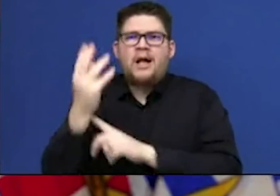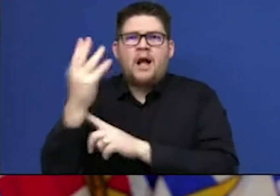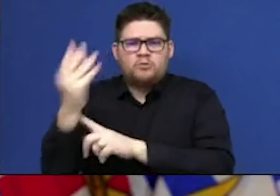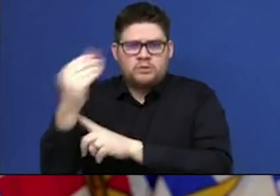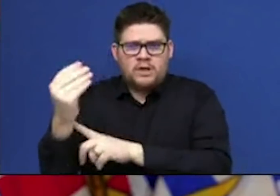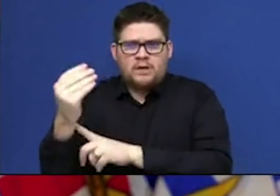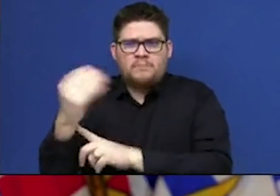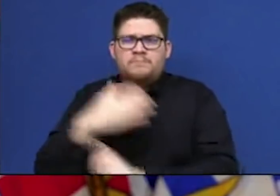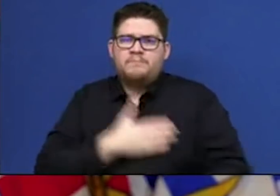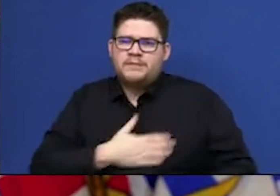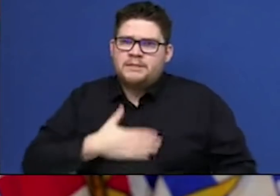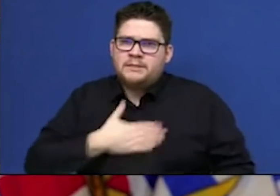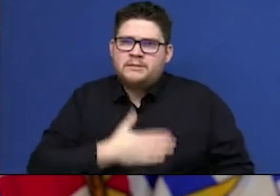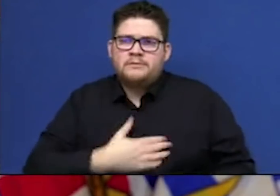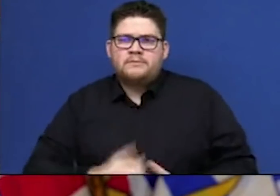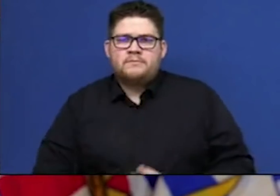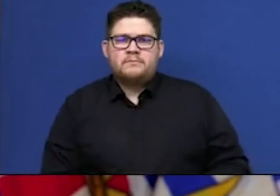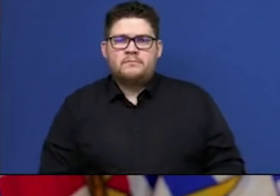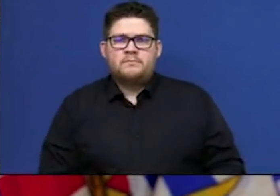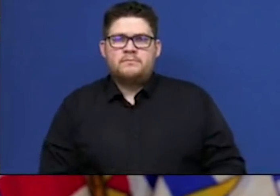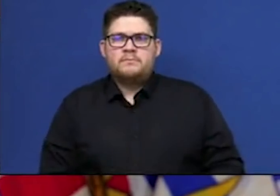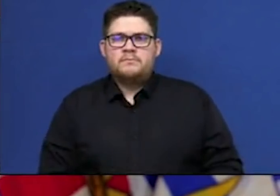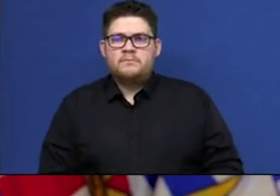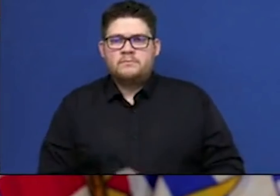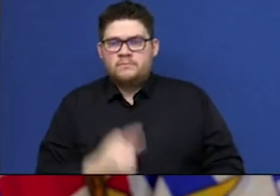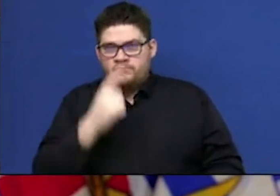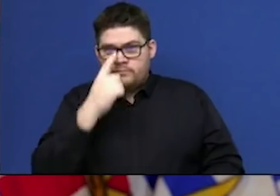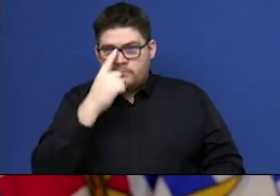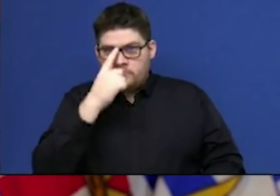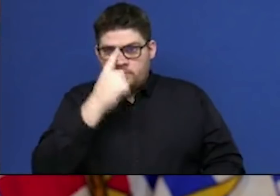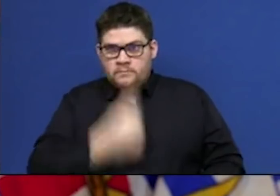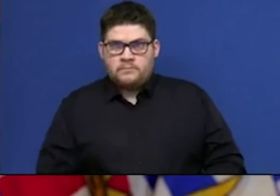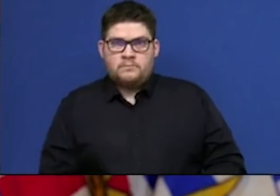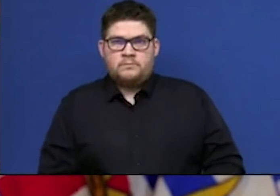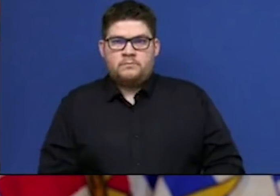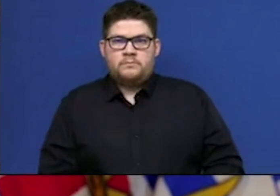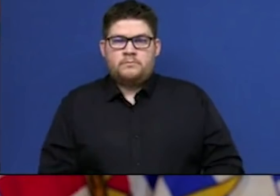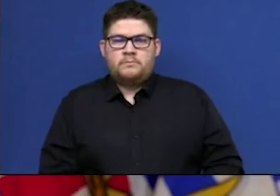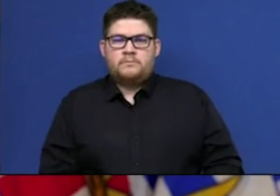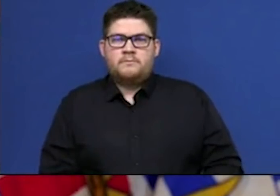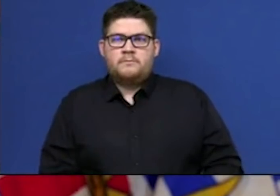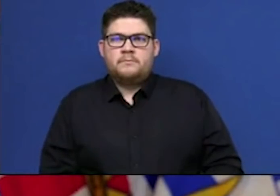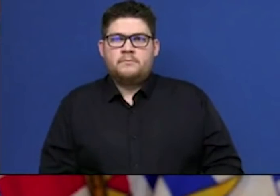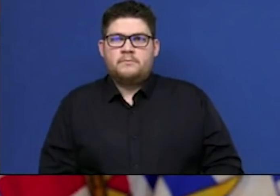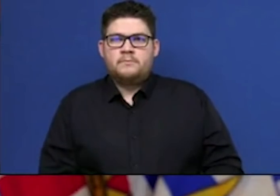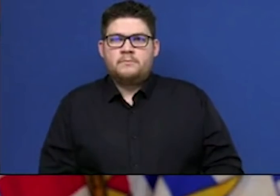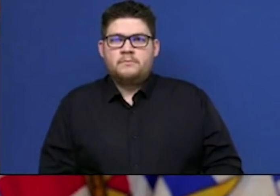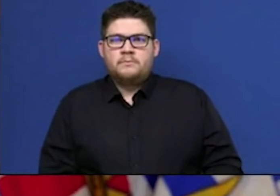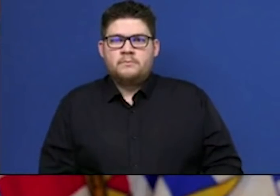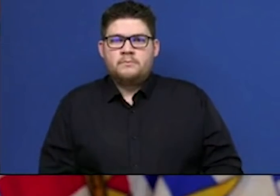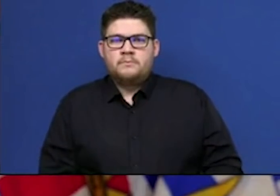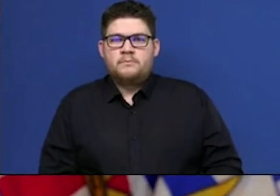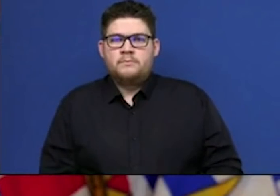my public health colleagues for the last number of days. But we